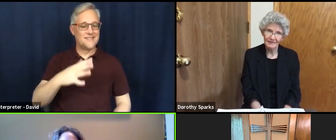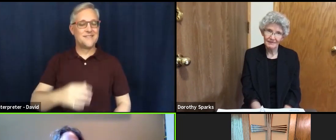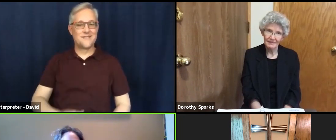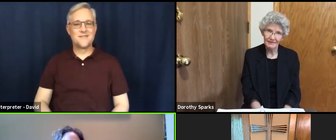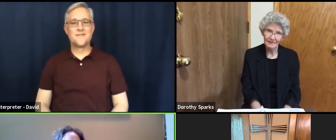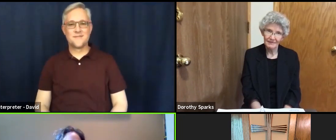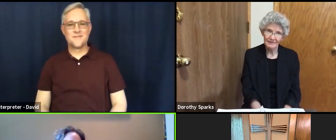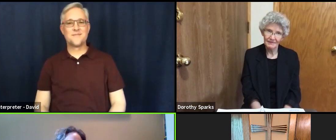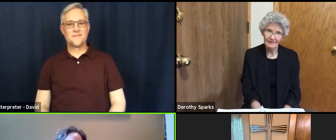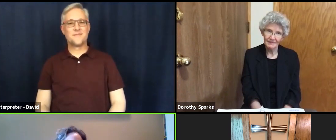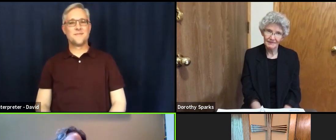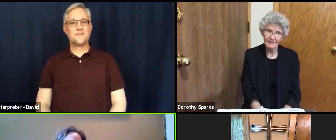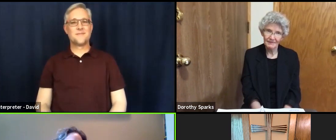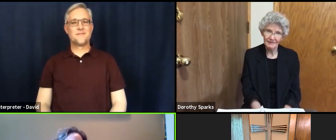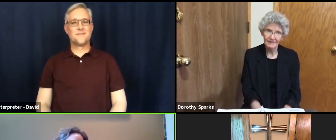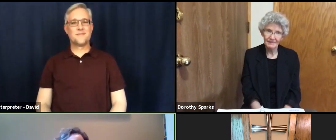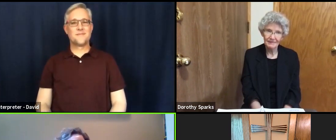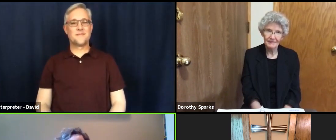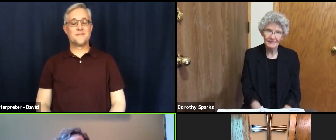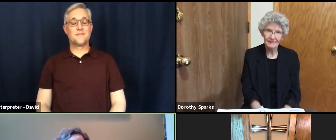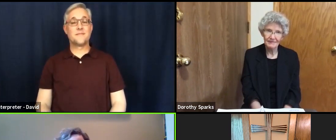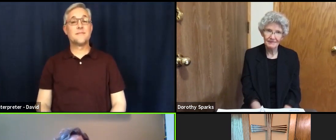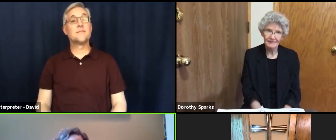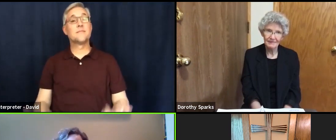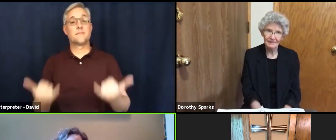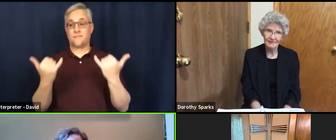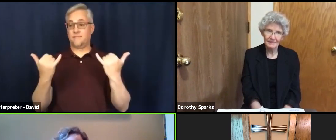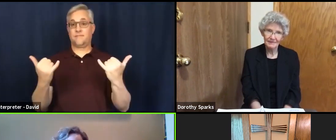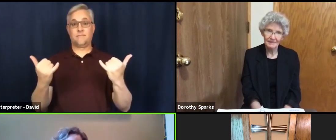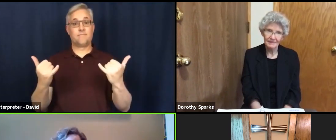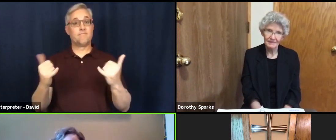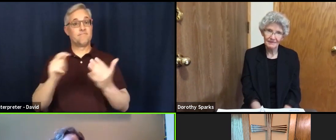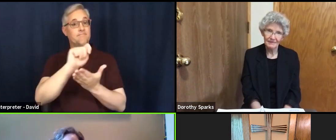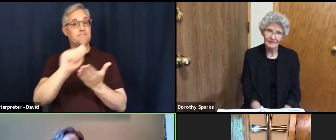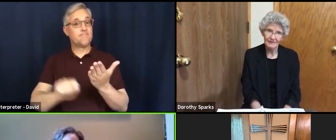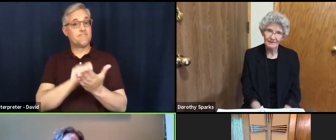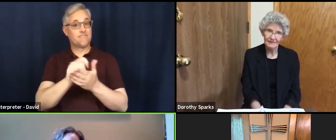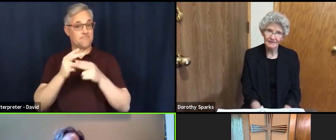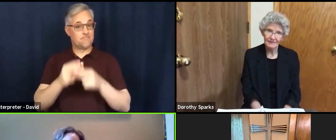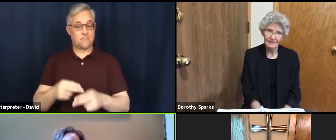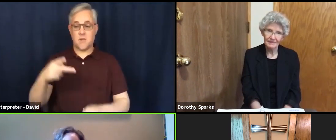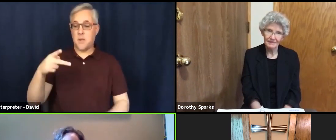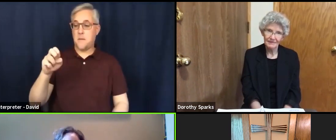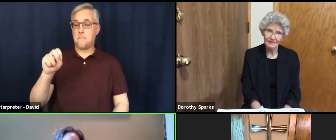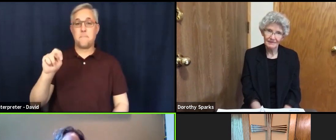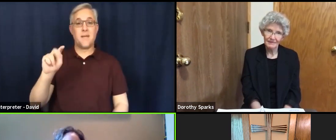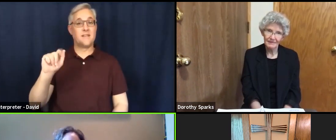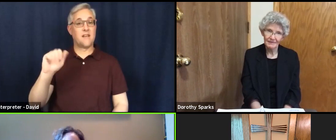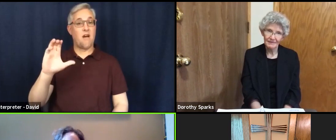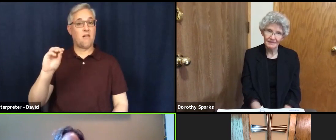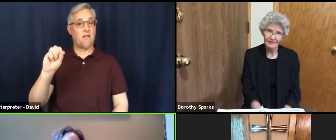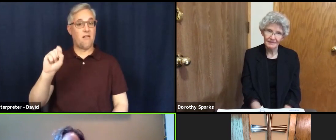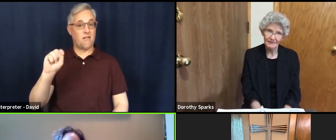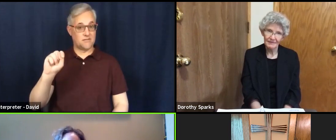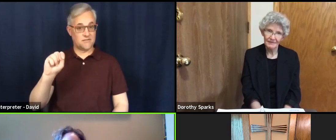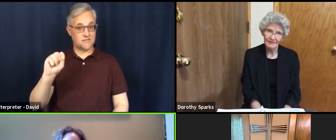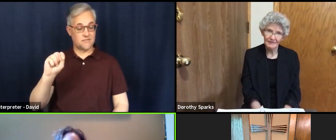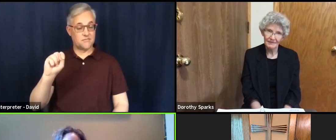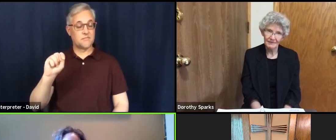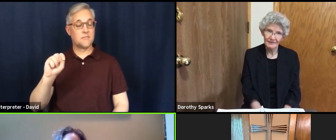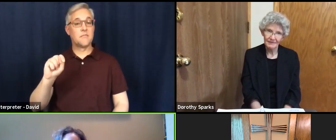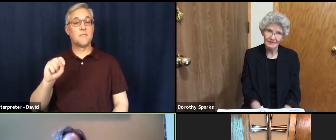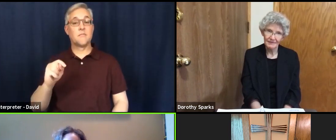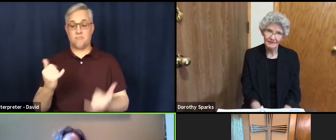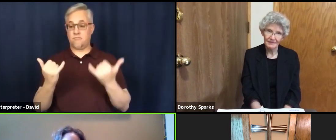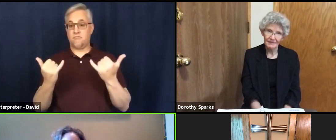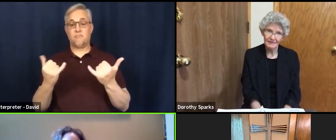And we are now in the season that is called Pentecost, the time of the church year when we celebrate